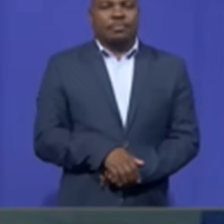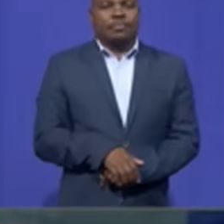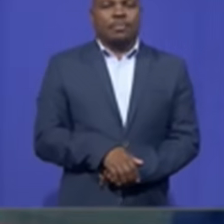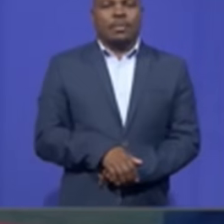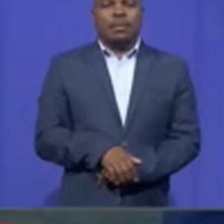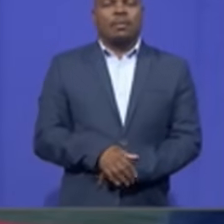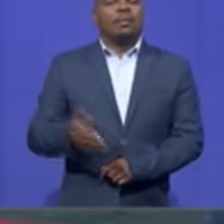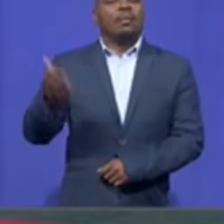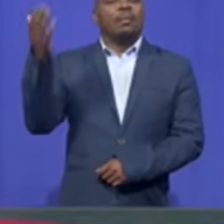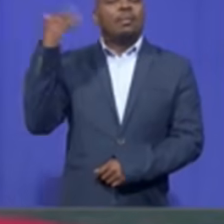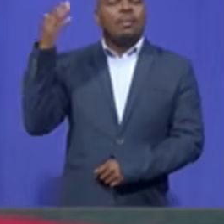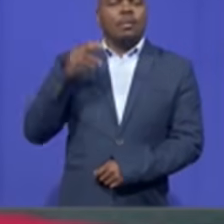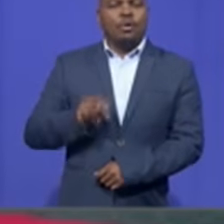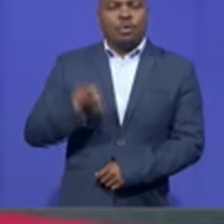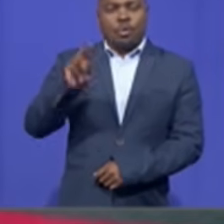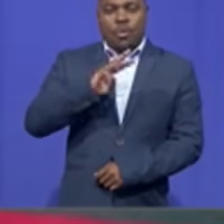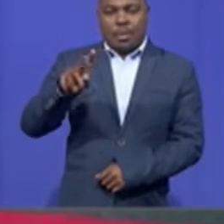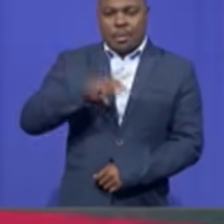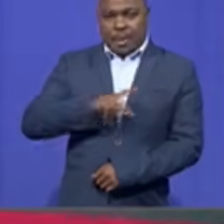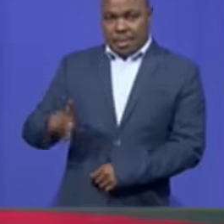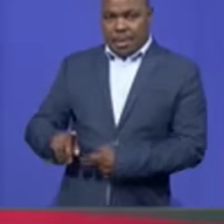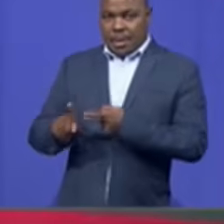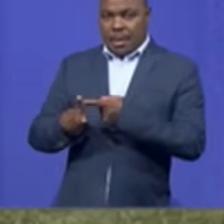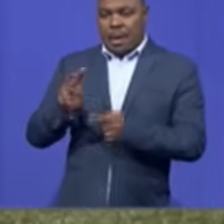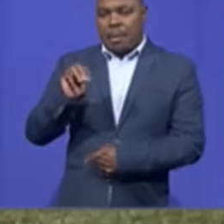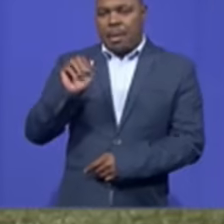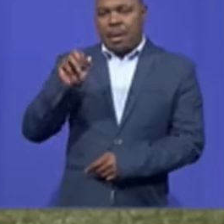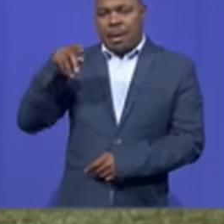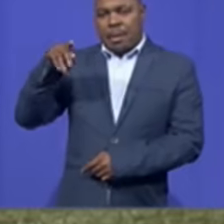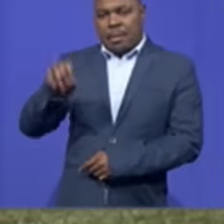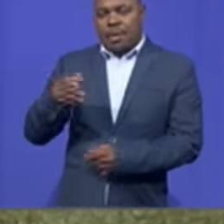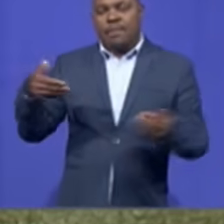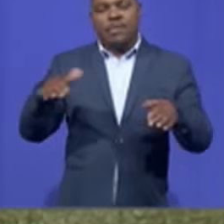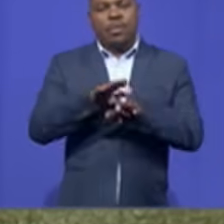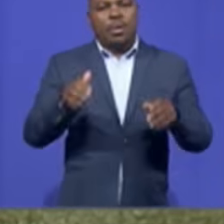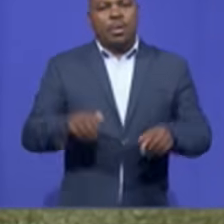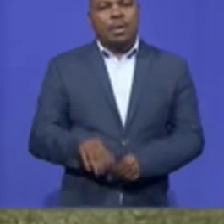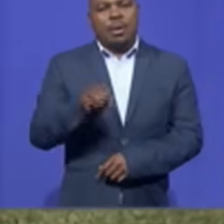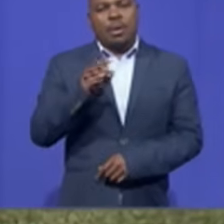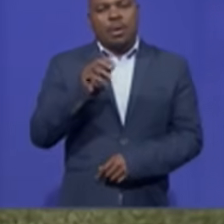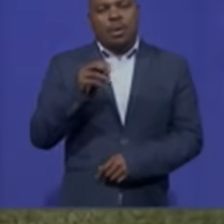Tonakgolo ya maloba ya Northwest Bushimape o tlhotsa fitlhilwe kwa Huhudi kwa Vryburg.